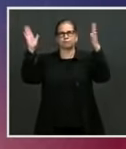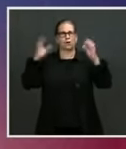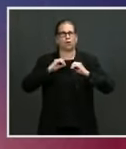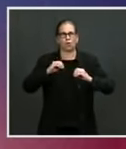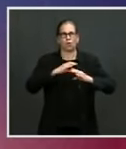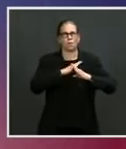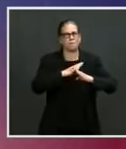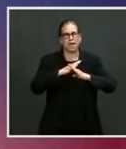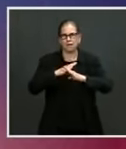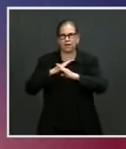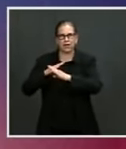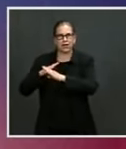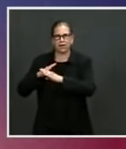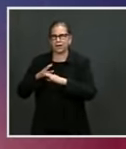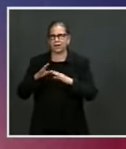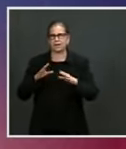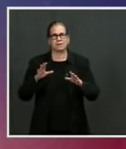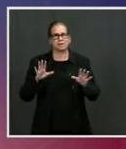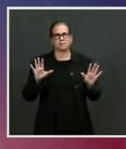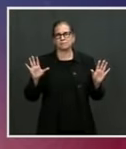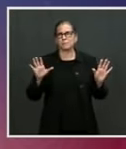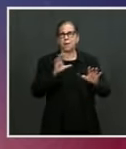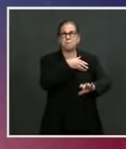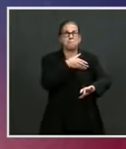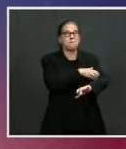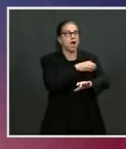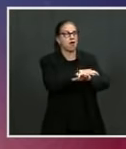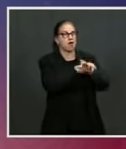Such are the principles of democracy.